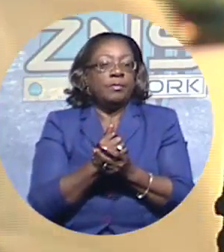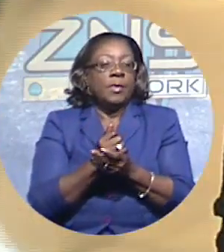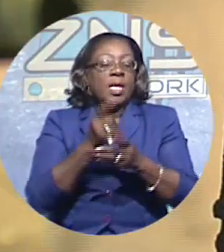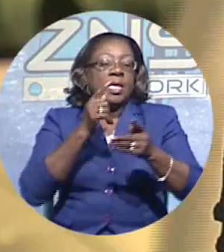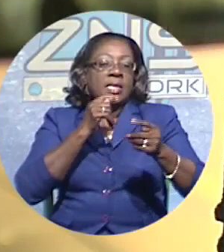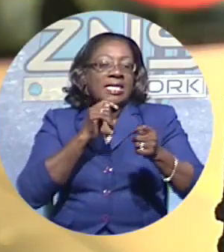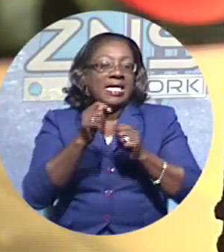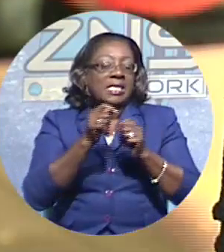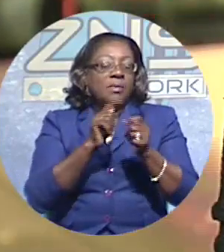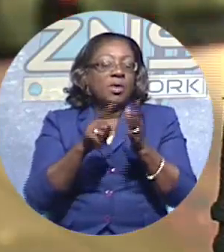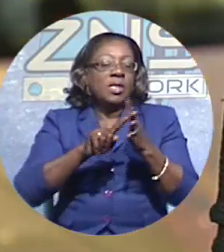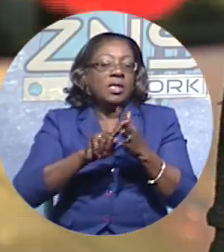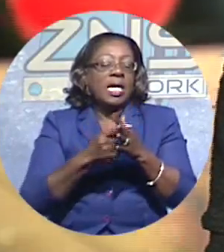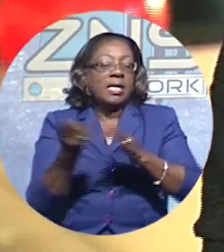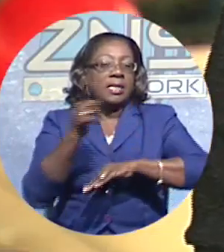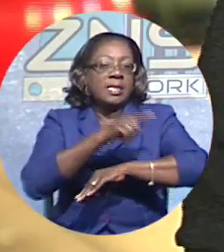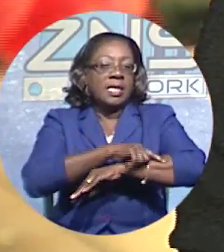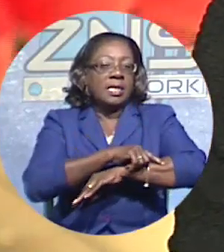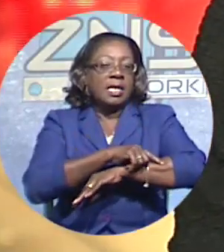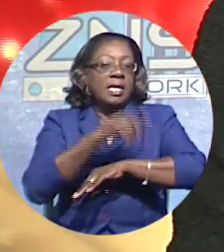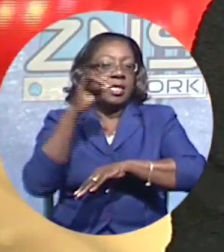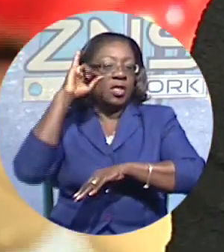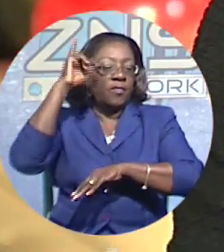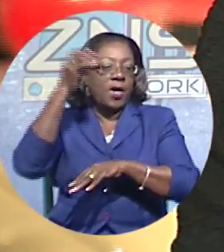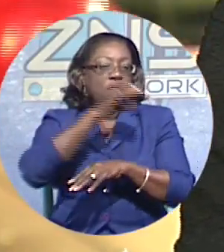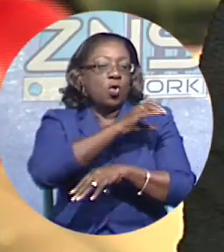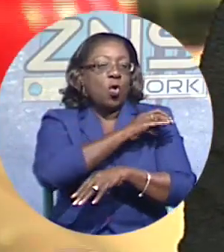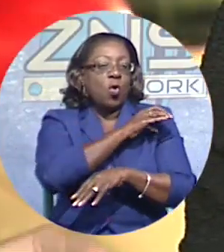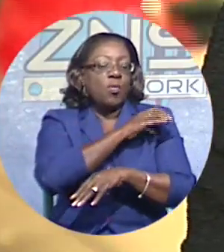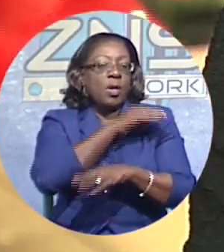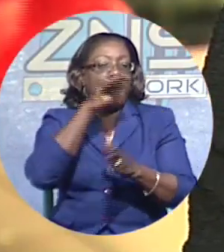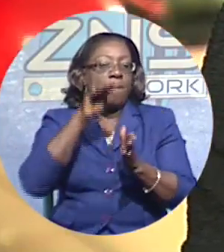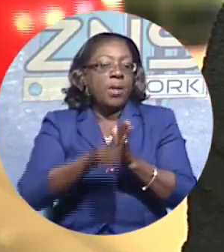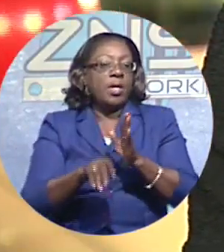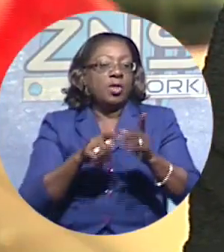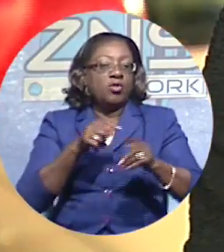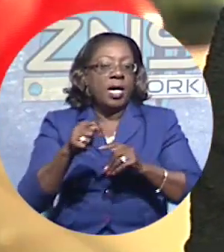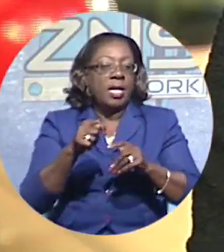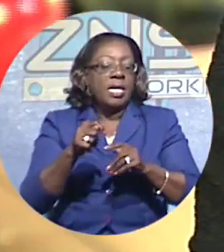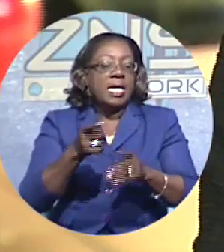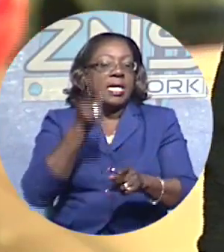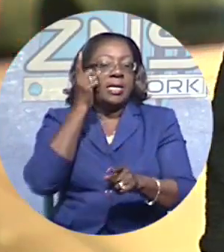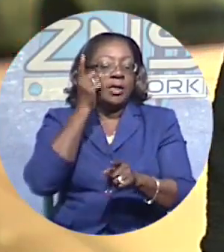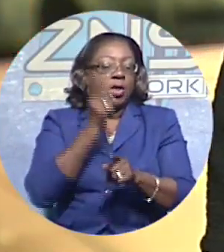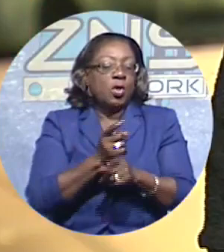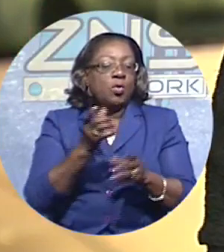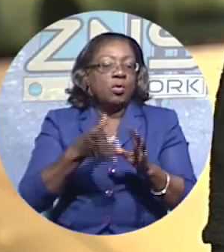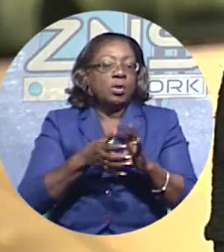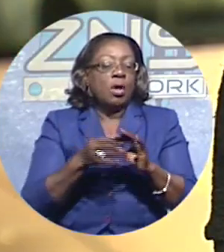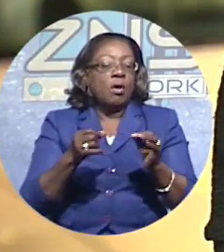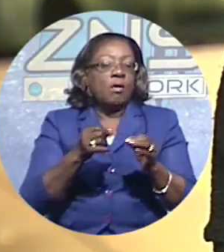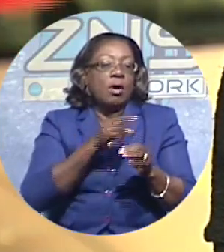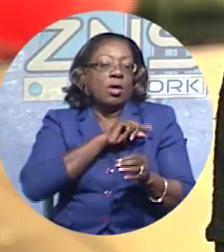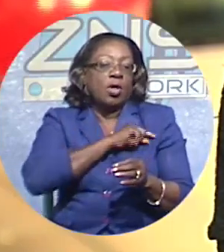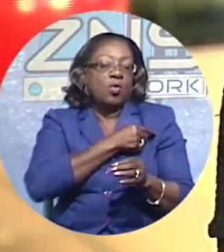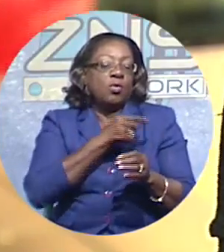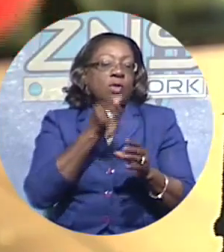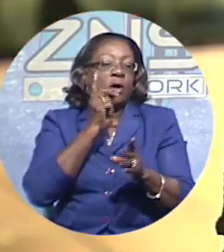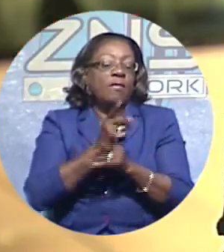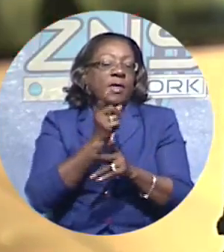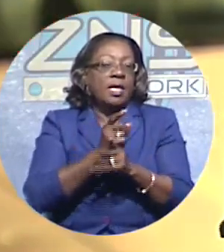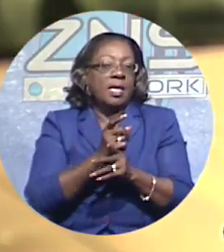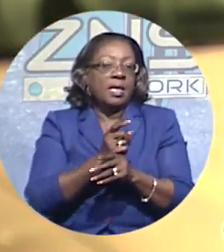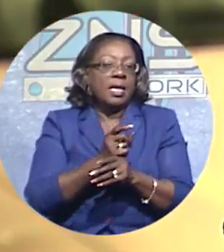Testimony began today in the Javan Colebrook murder trial. Colebrook is accused of killing 20-year-old Lyndon Bethel Jr. back in October of